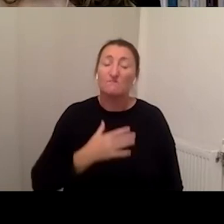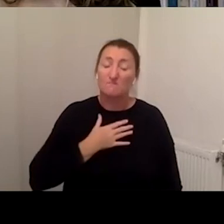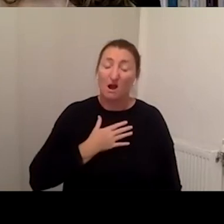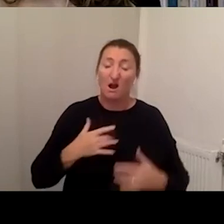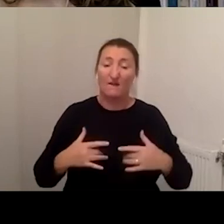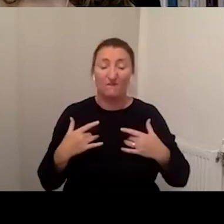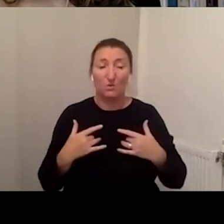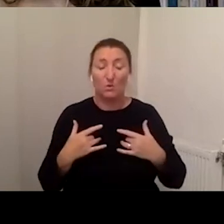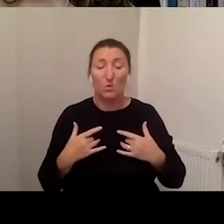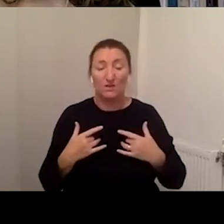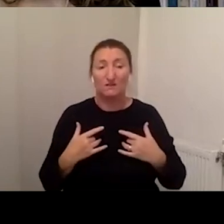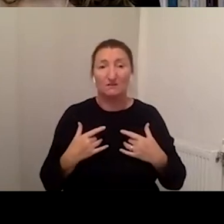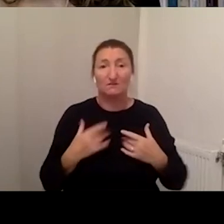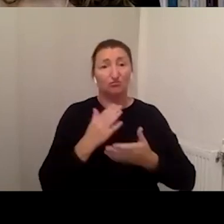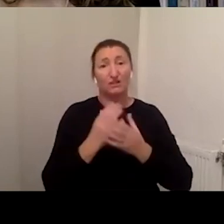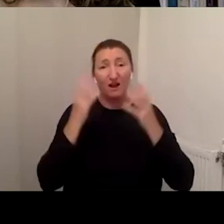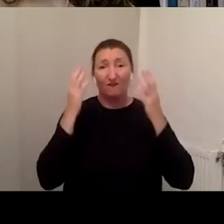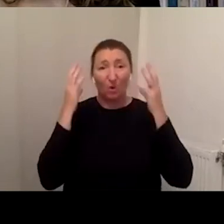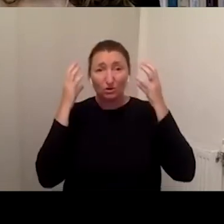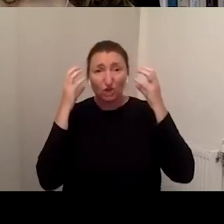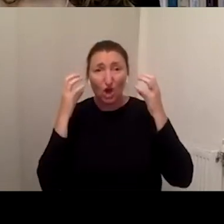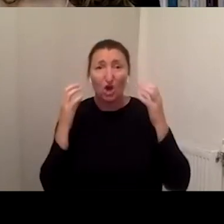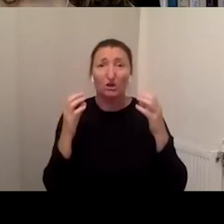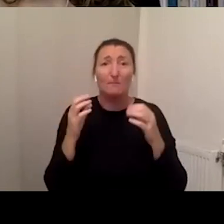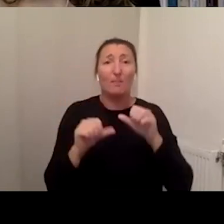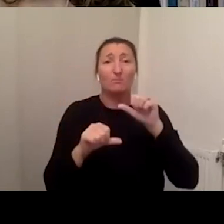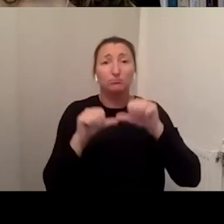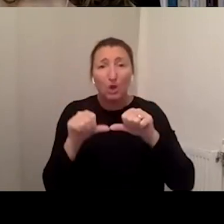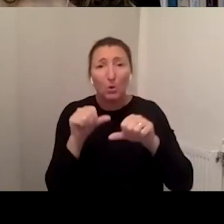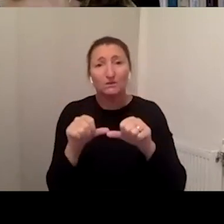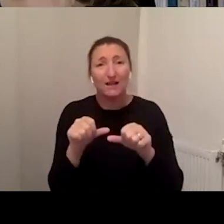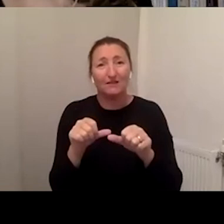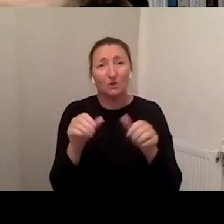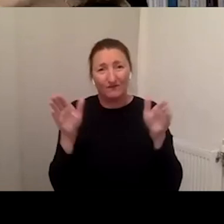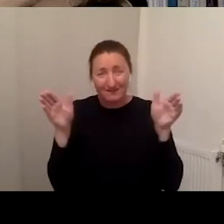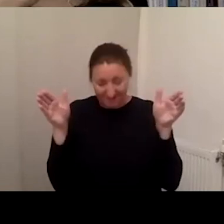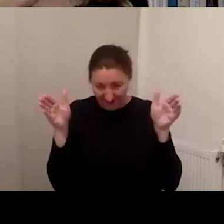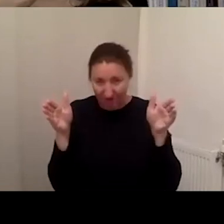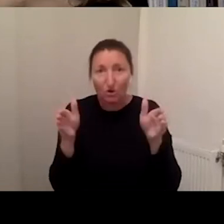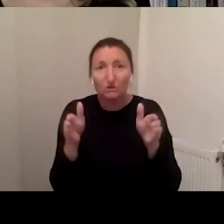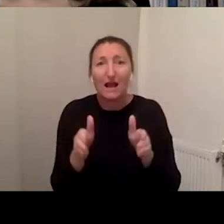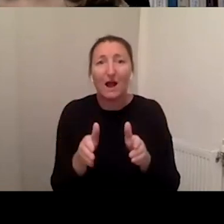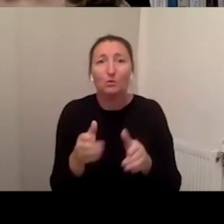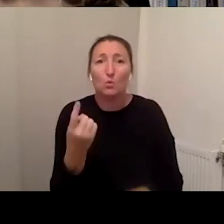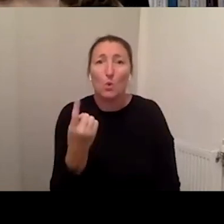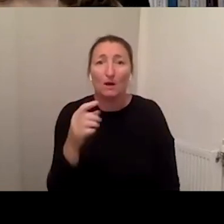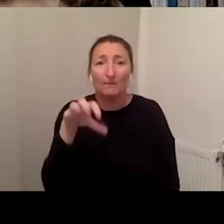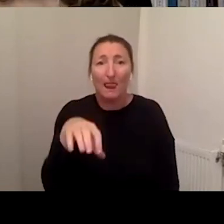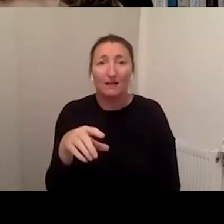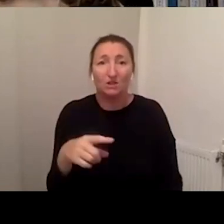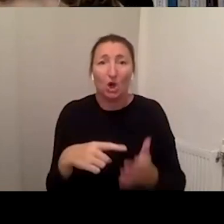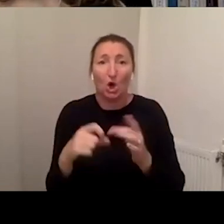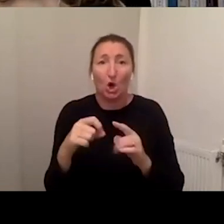I'm really worried about the whole process of narrowing this down to what we should ask of the COP. I don't know of any